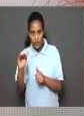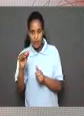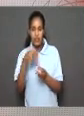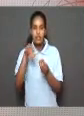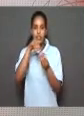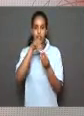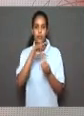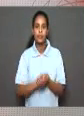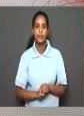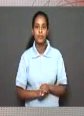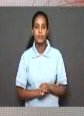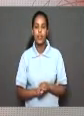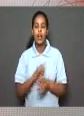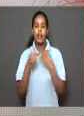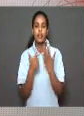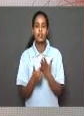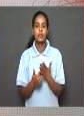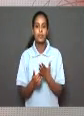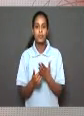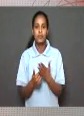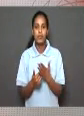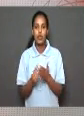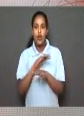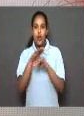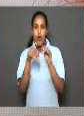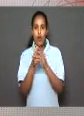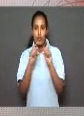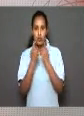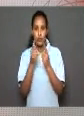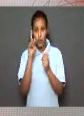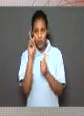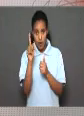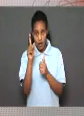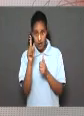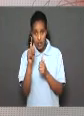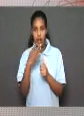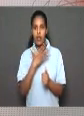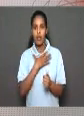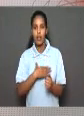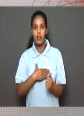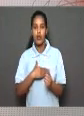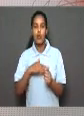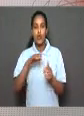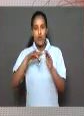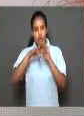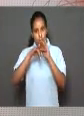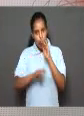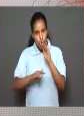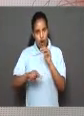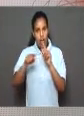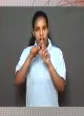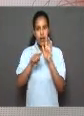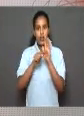radii increase. However, all group 1 elements have